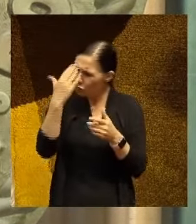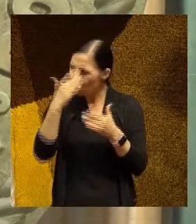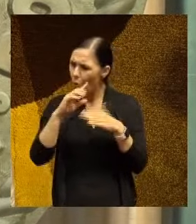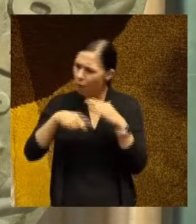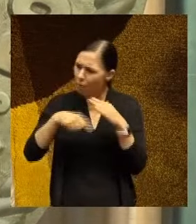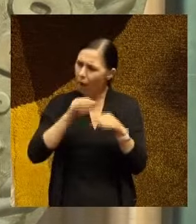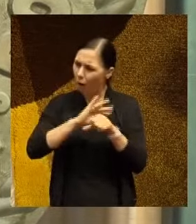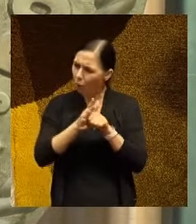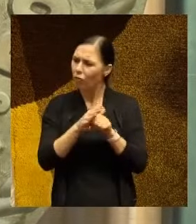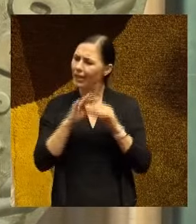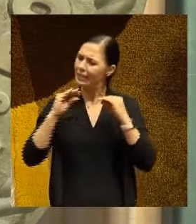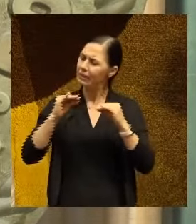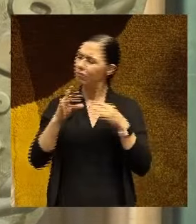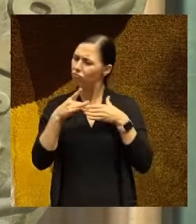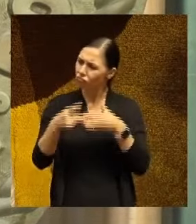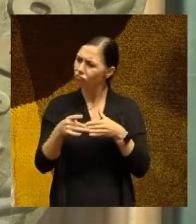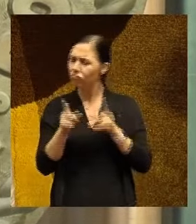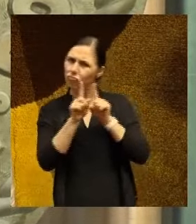topics.